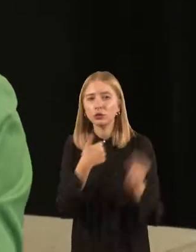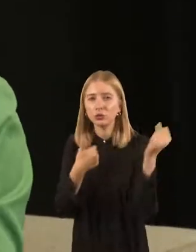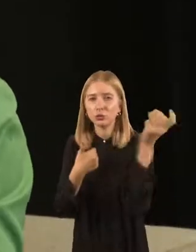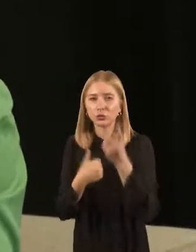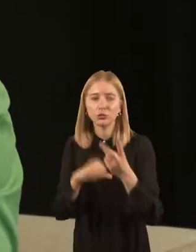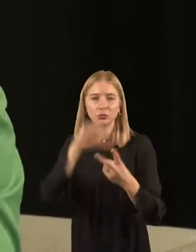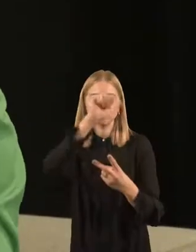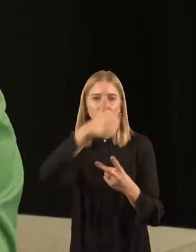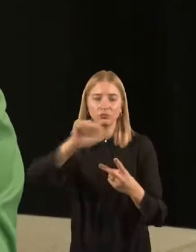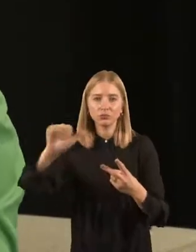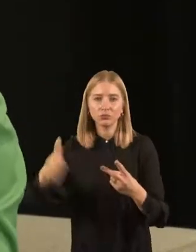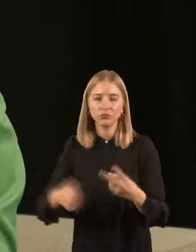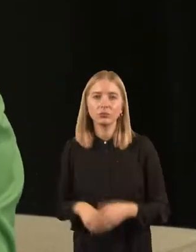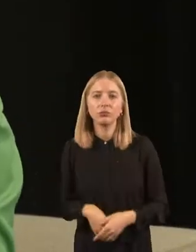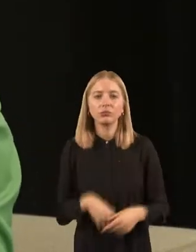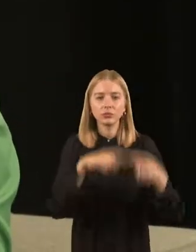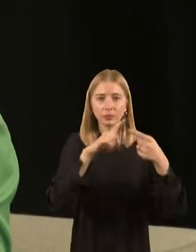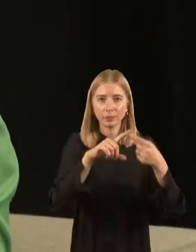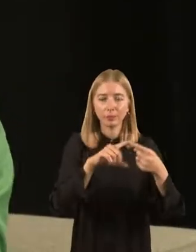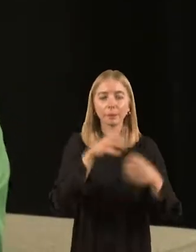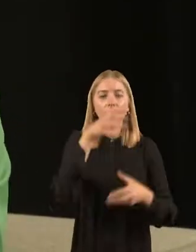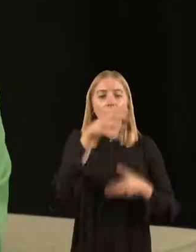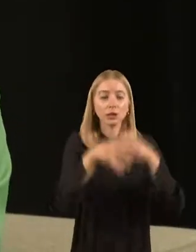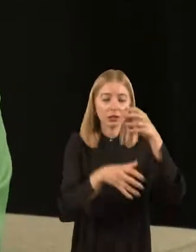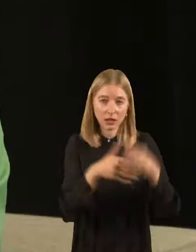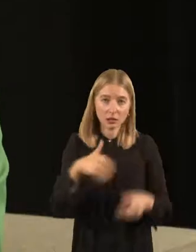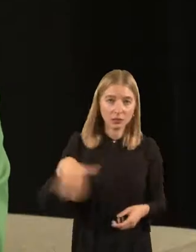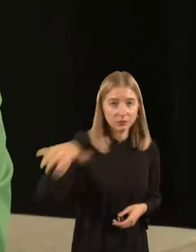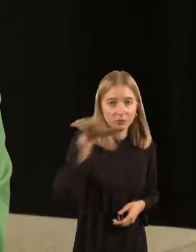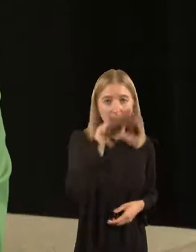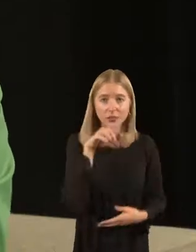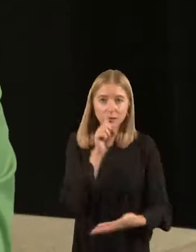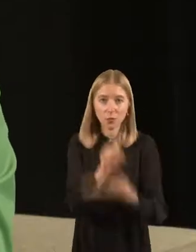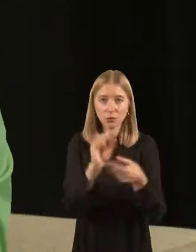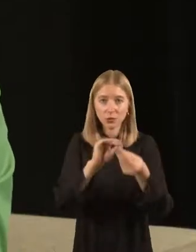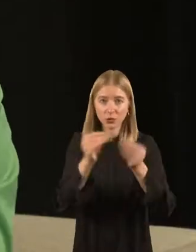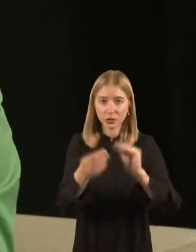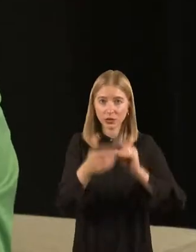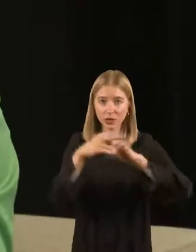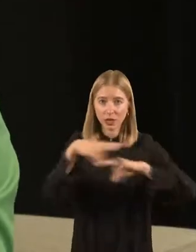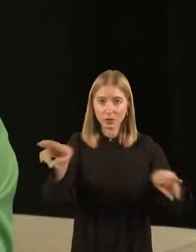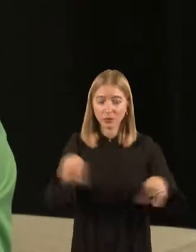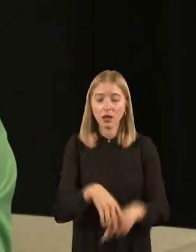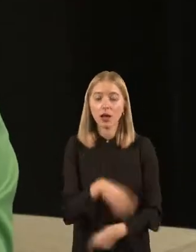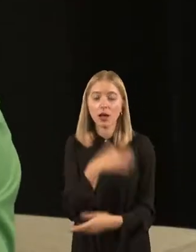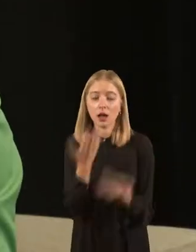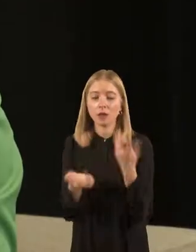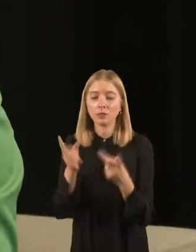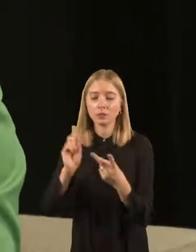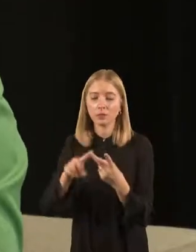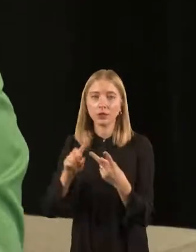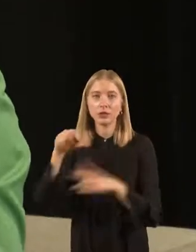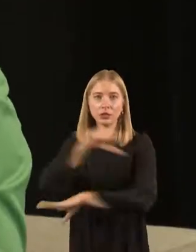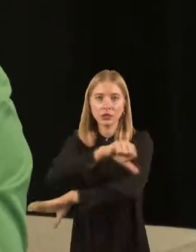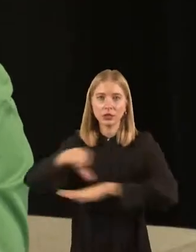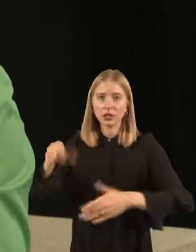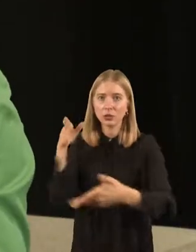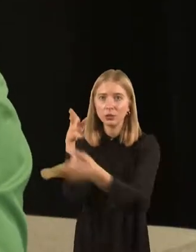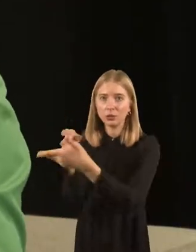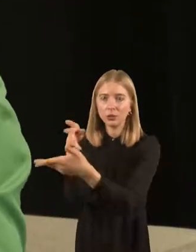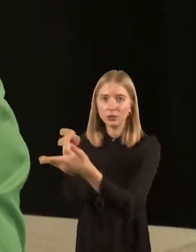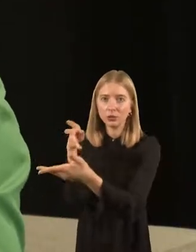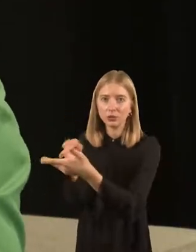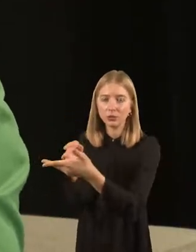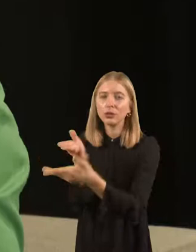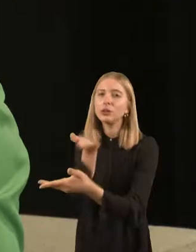as there are two ways of solving the issue. Either we achieve a global agreement, or we have